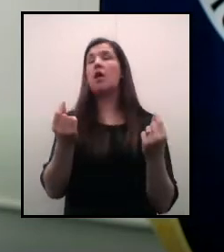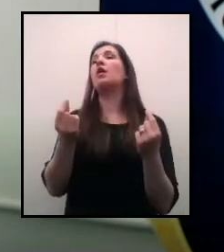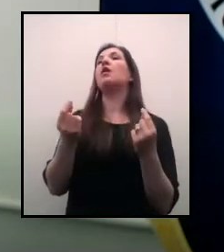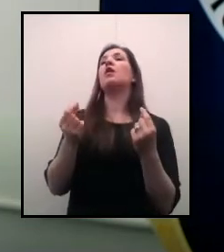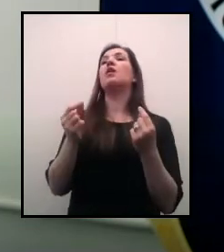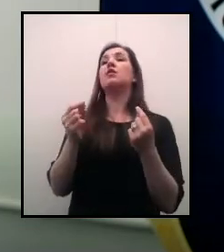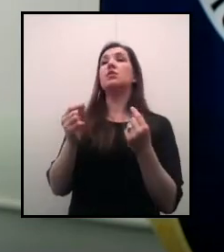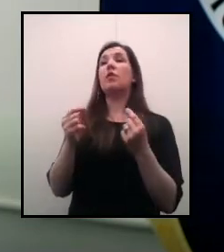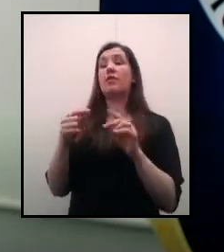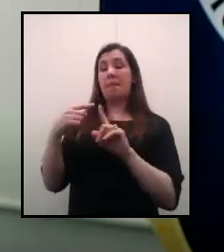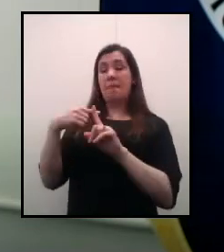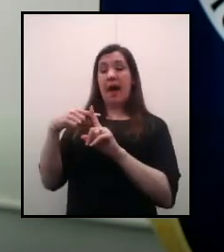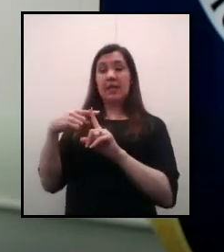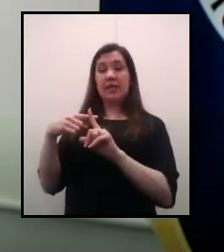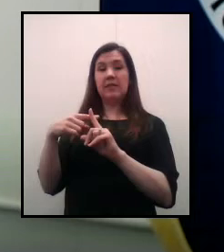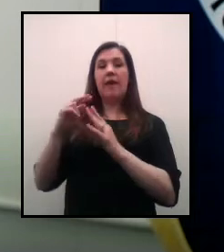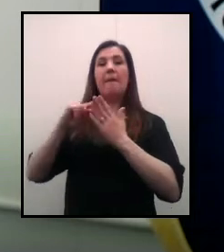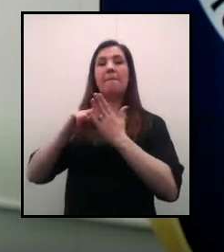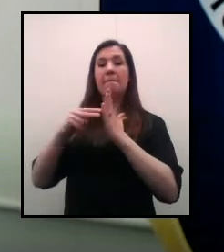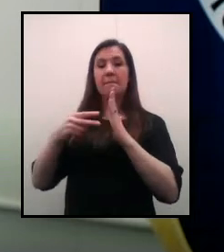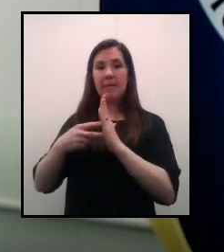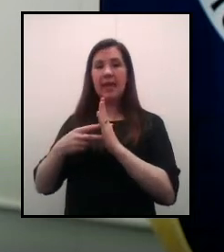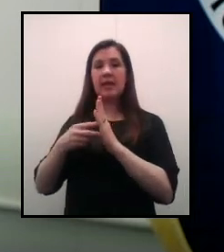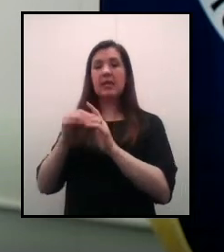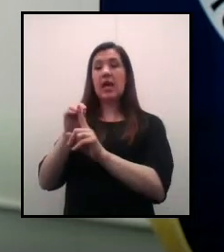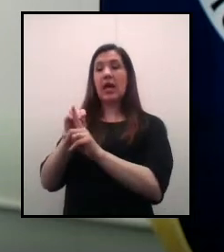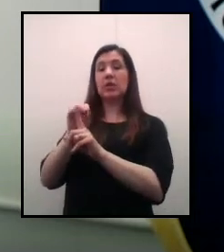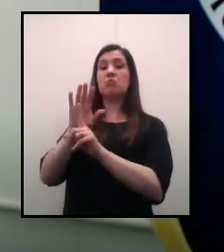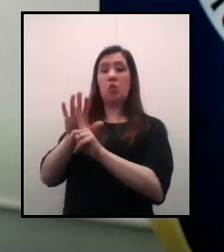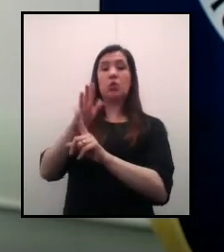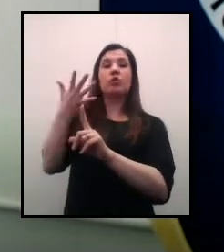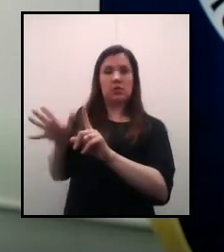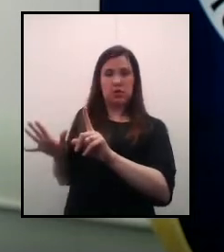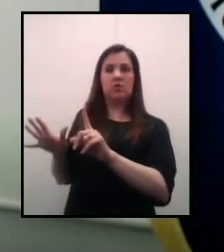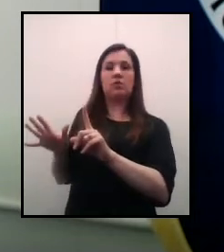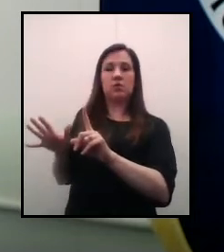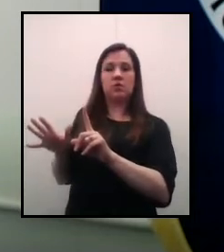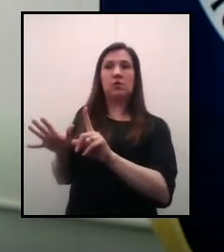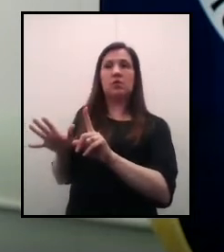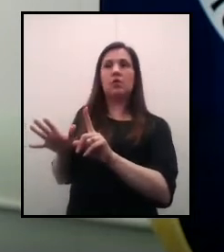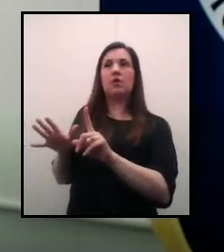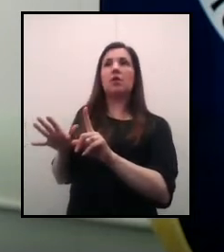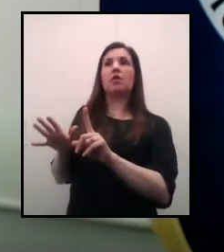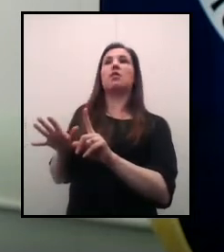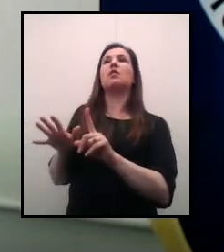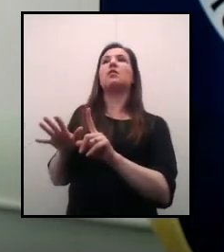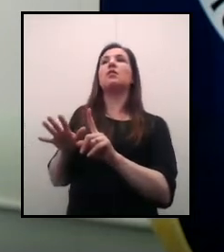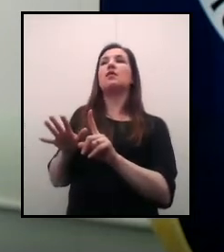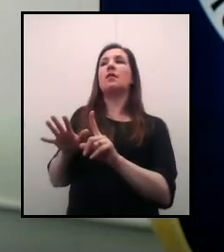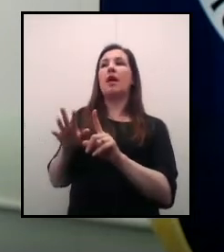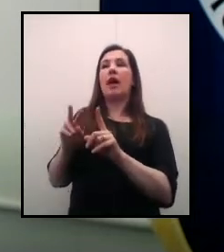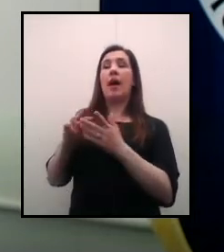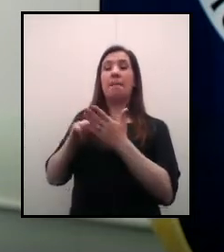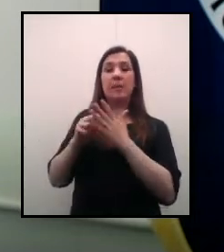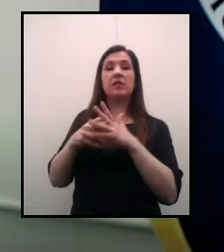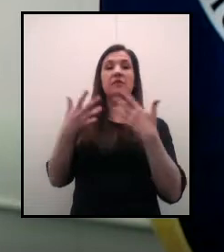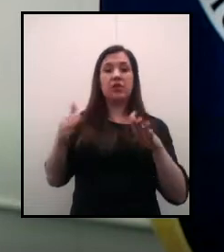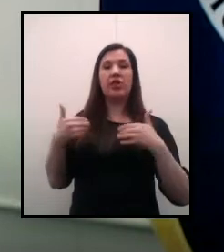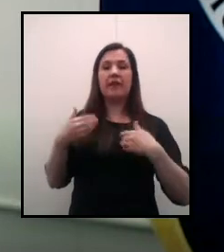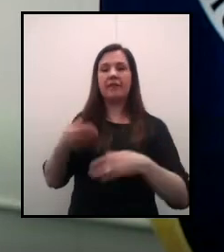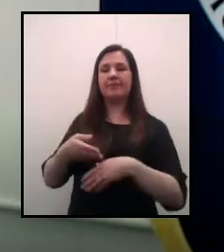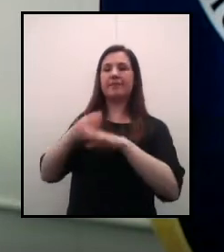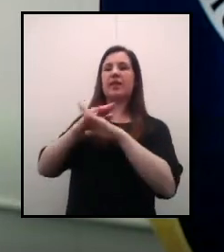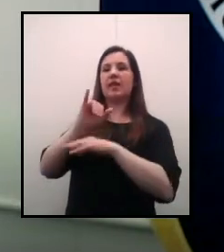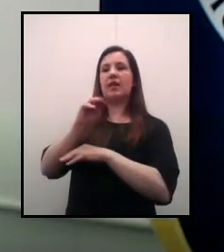tests positive for antibodies, it means that they've been exposed to COVID-19 and that they mounted an immune response, and